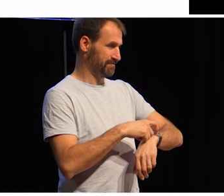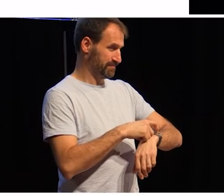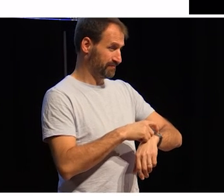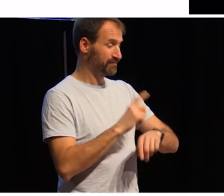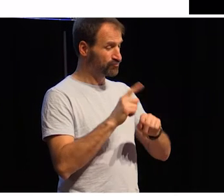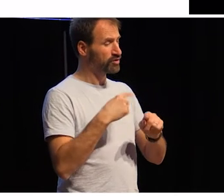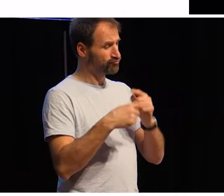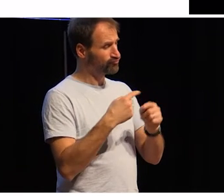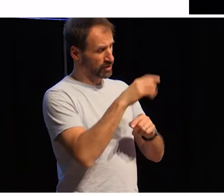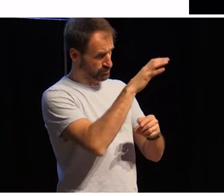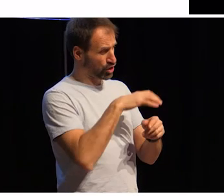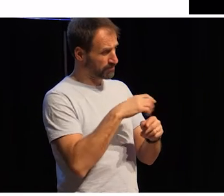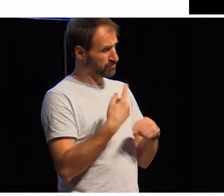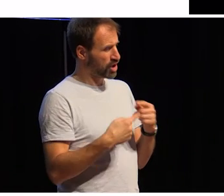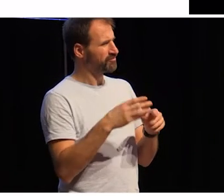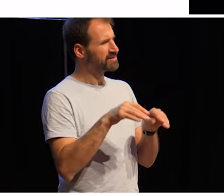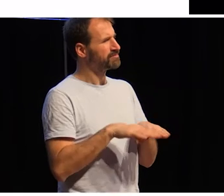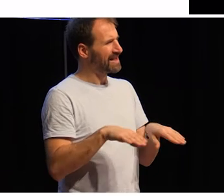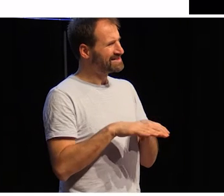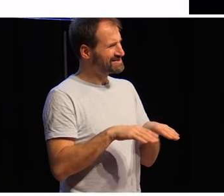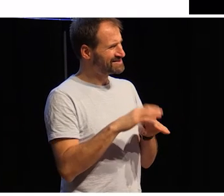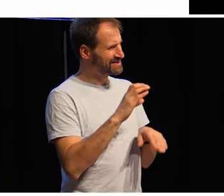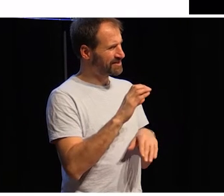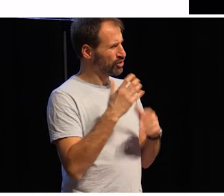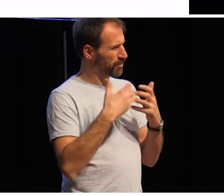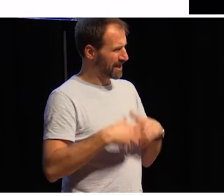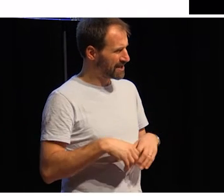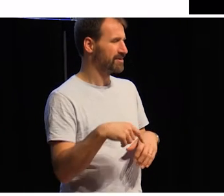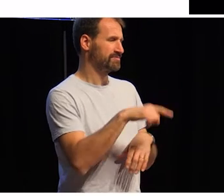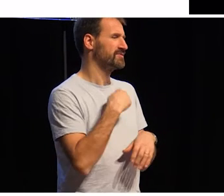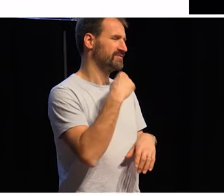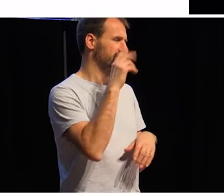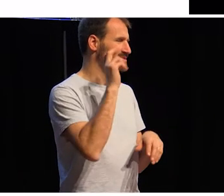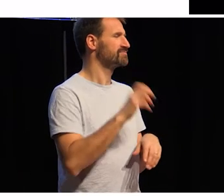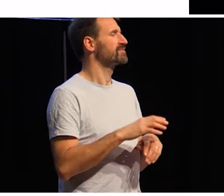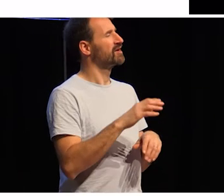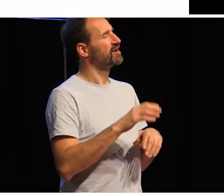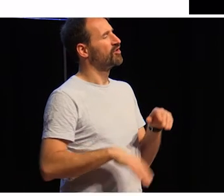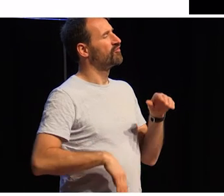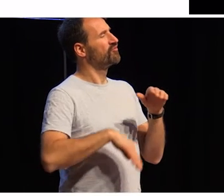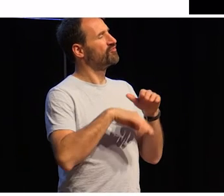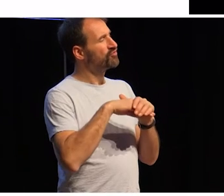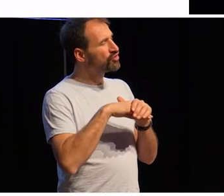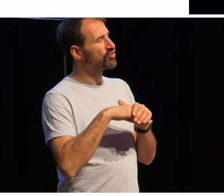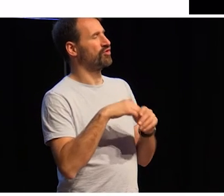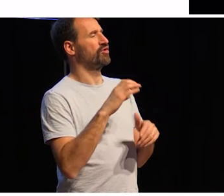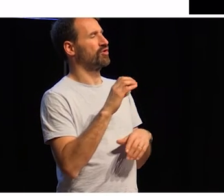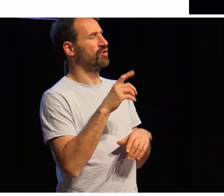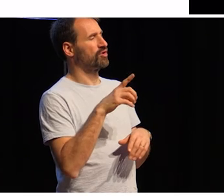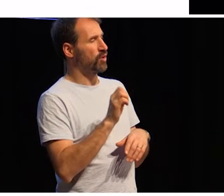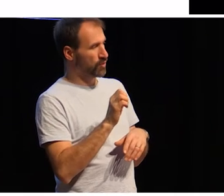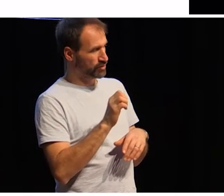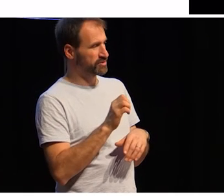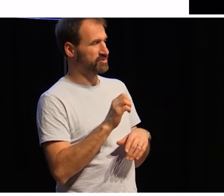program a little while with this basic compiler, we call it full code gen in V8, we determine that some functions